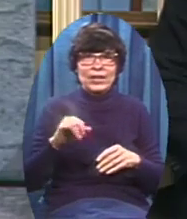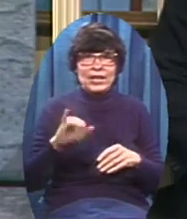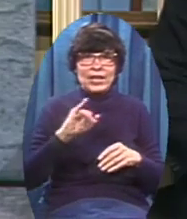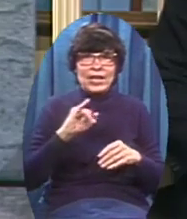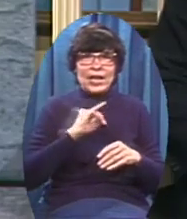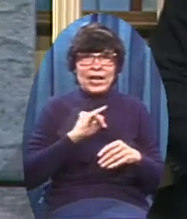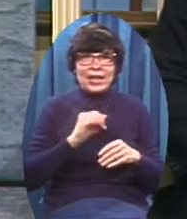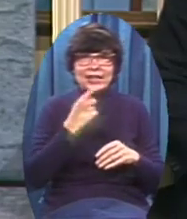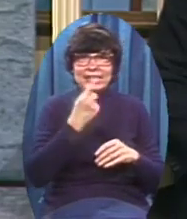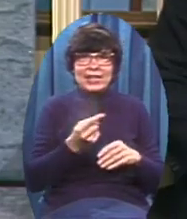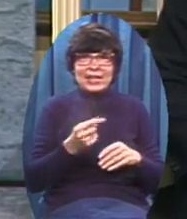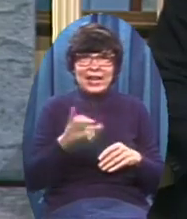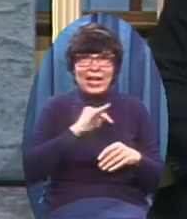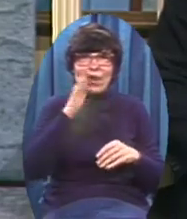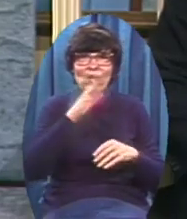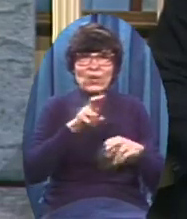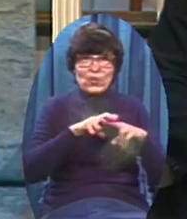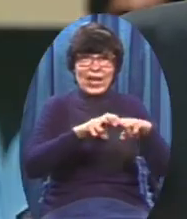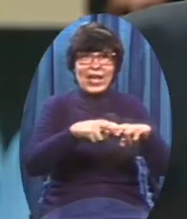it."